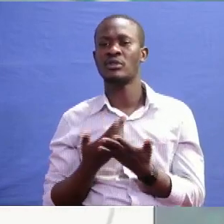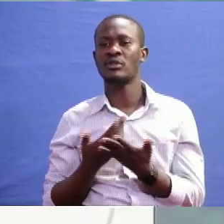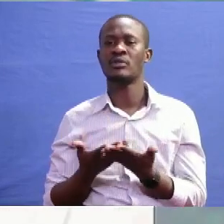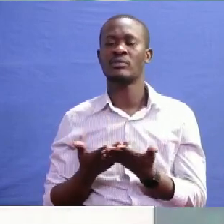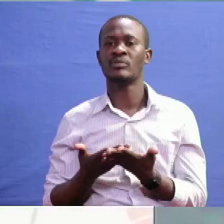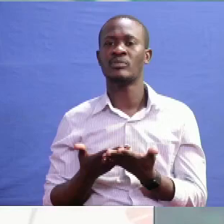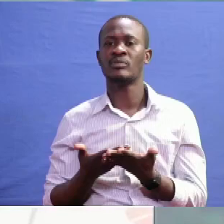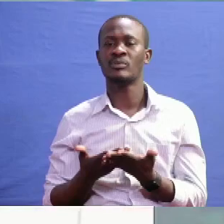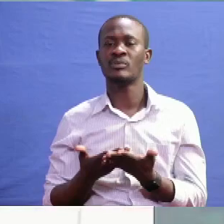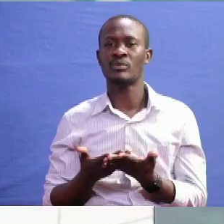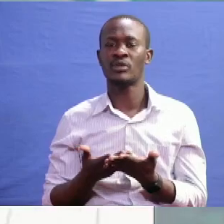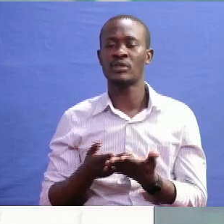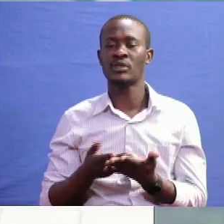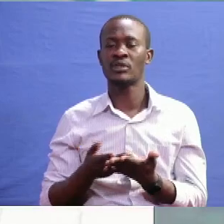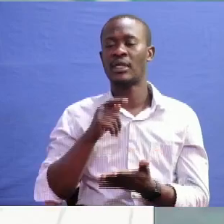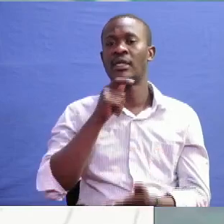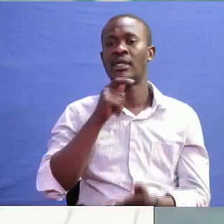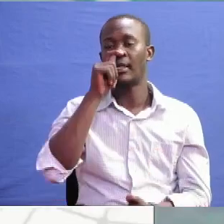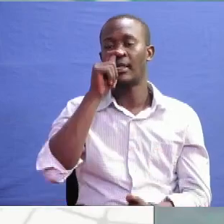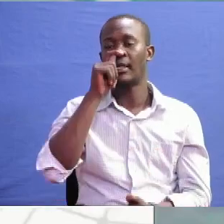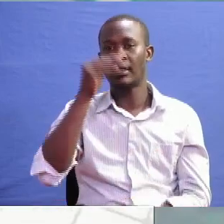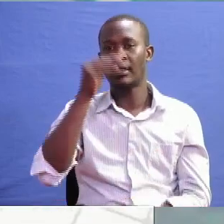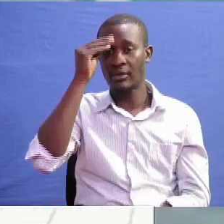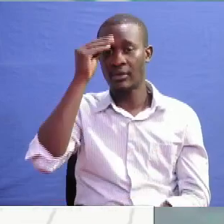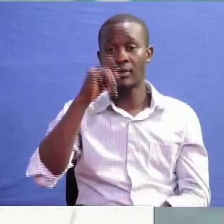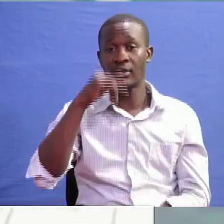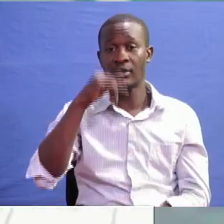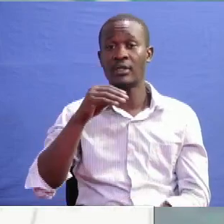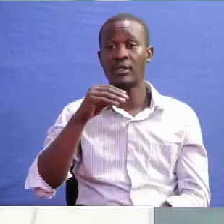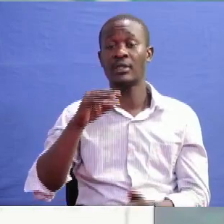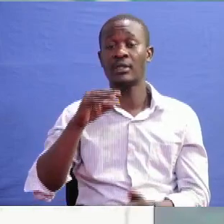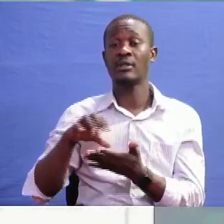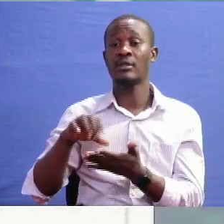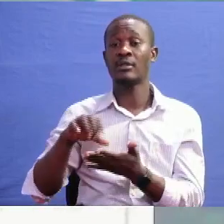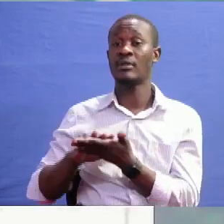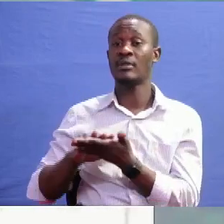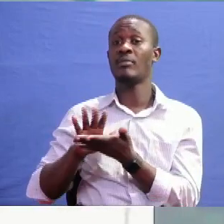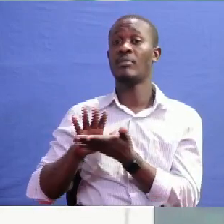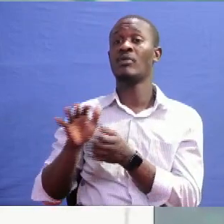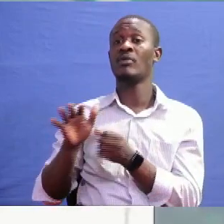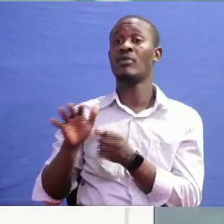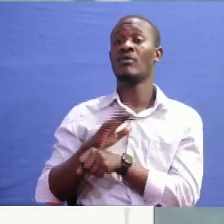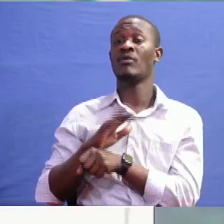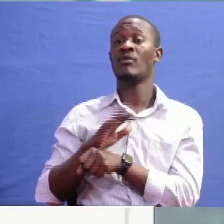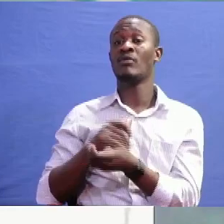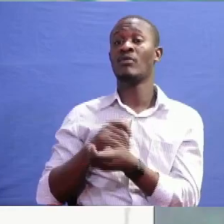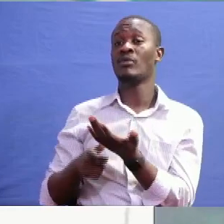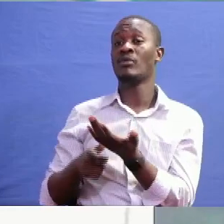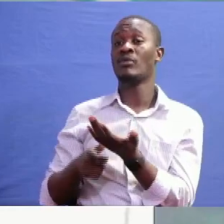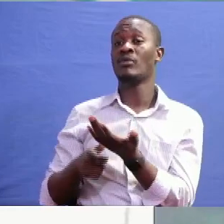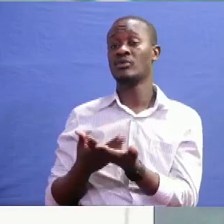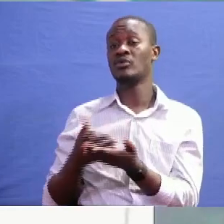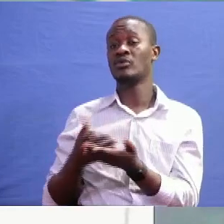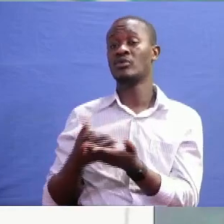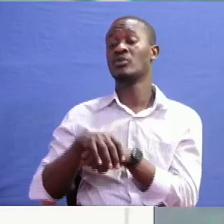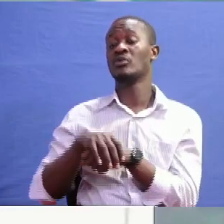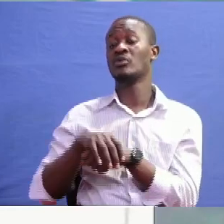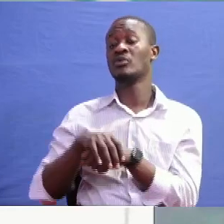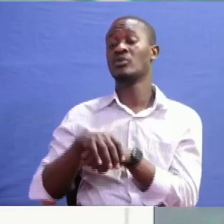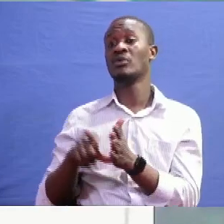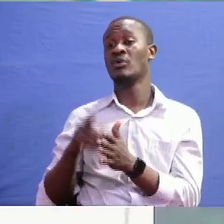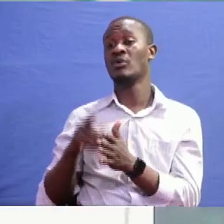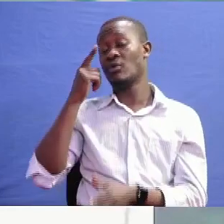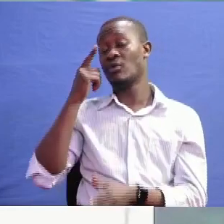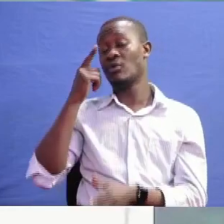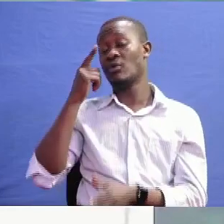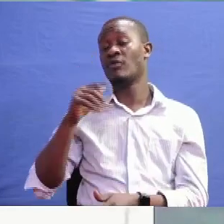here, Tanzania education is expensive. They pay to the full cost and you get a loan to the full cost of the program. And for them,